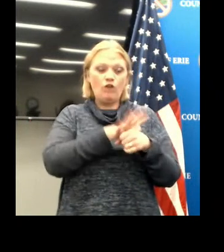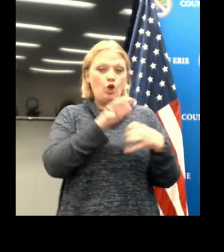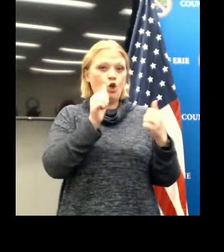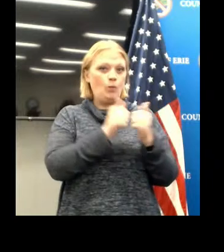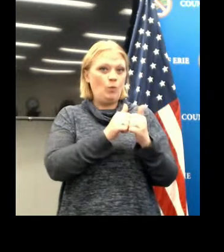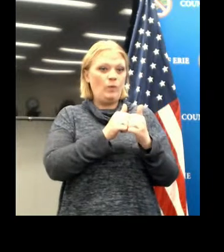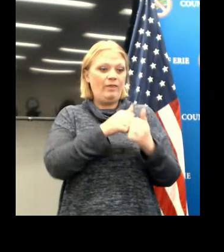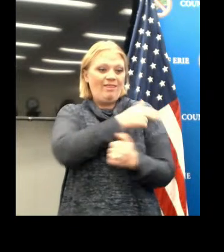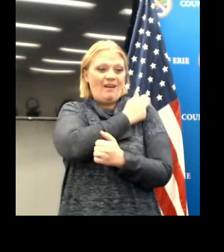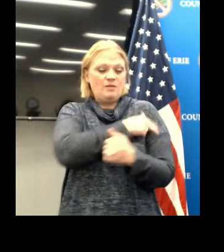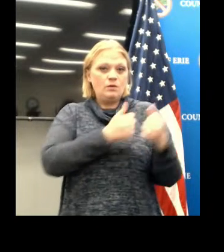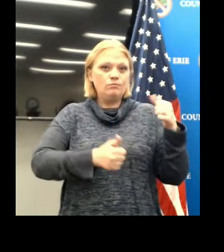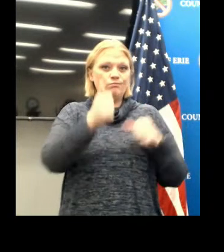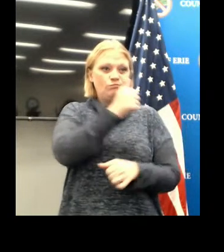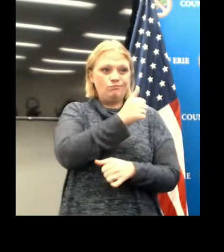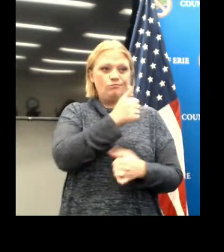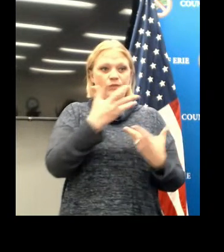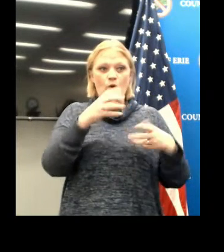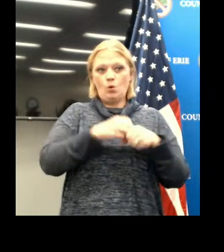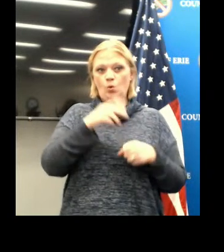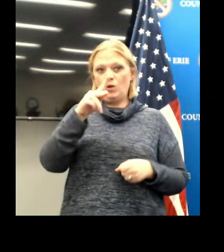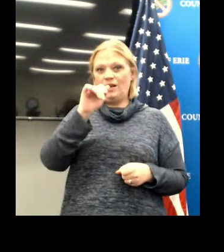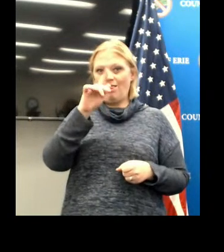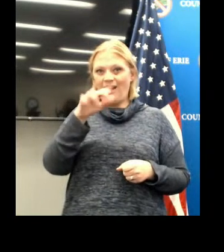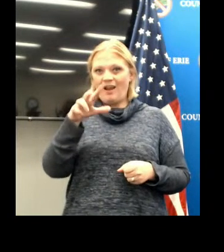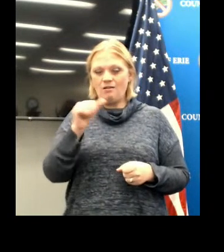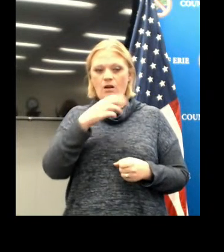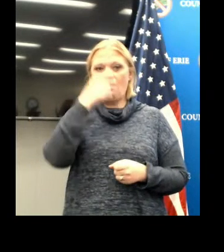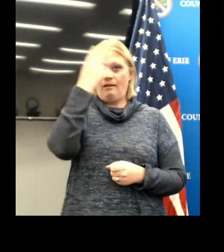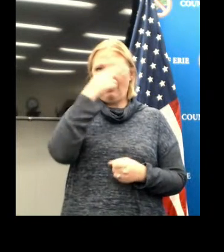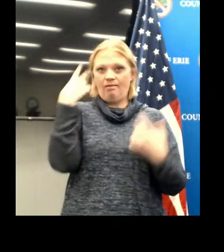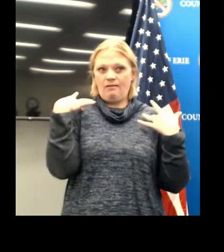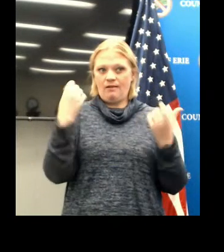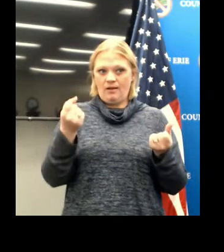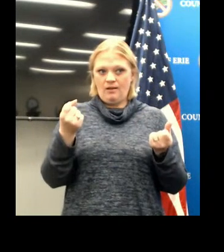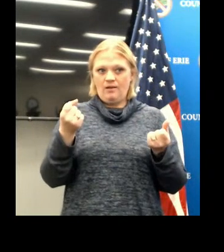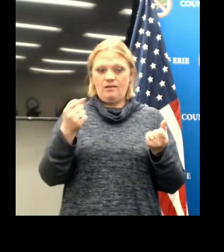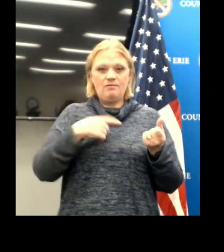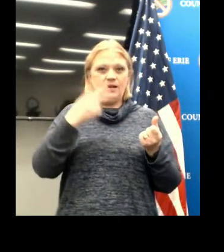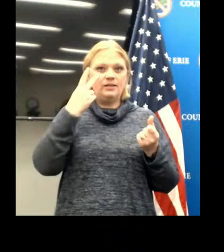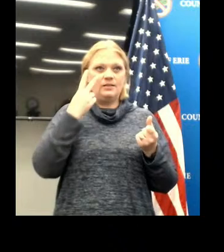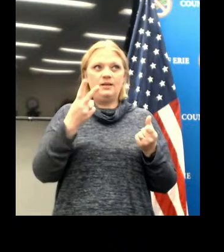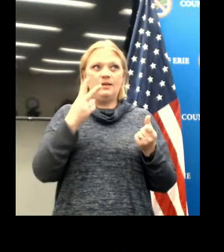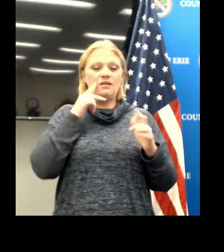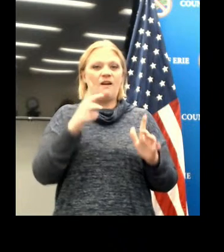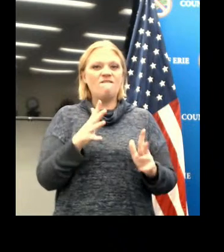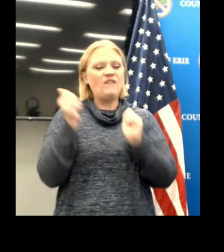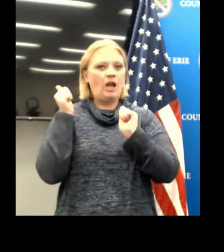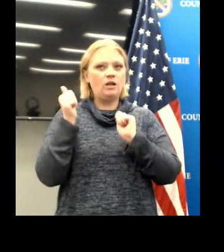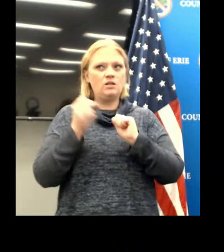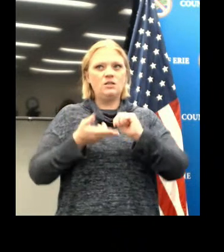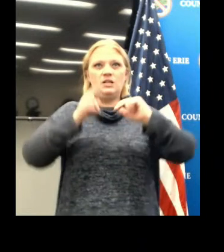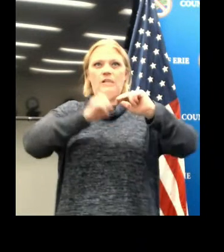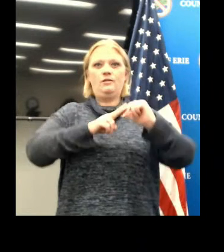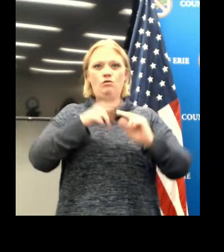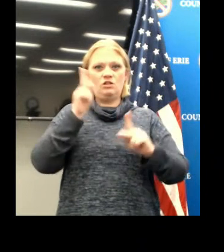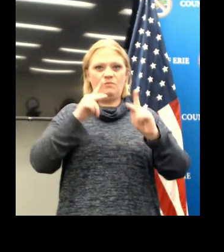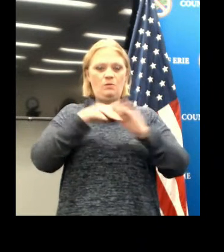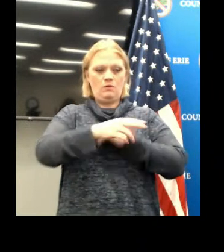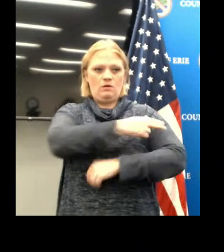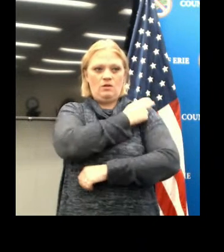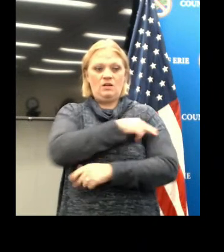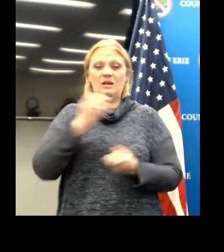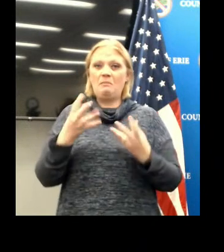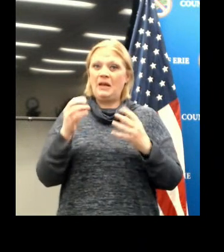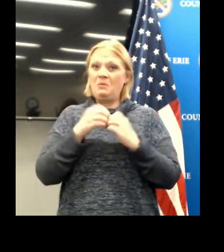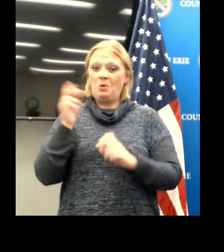leaders, including those at Kaleida, as well as Catholic Health, that they are seeing a rapid increase in hospitalizations, and there are many more people coming